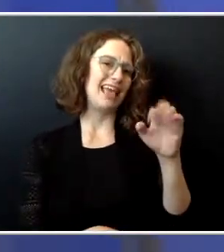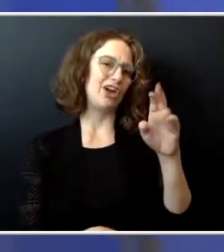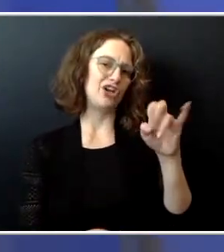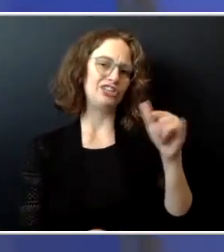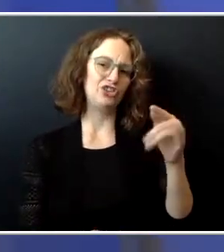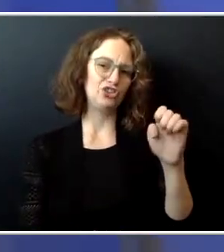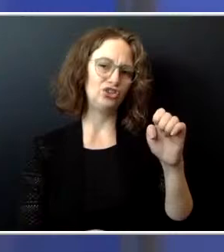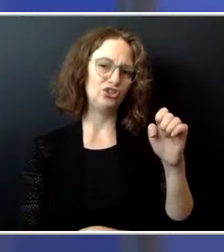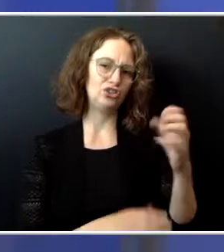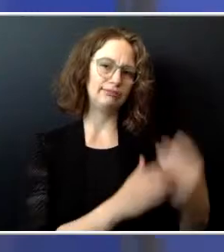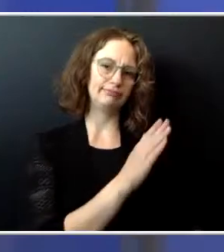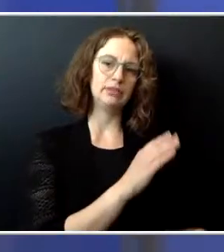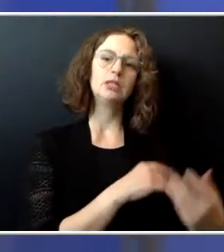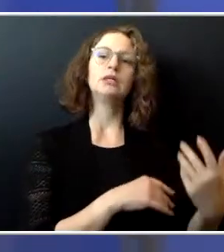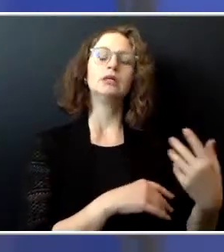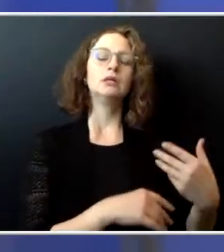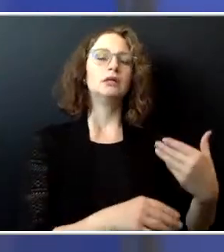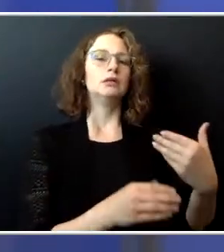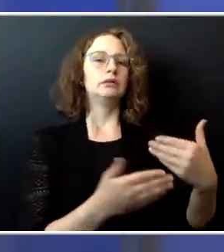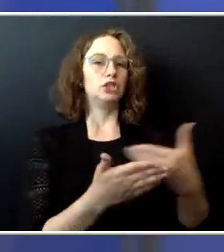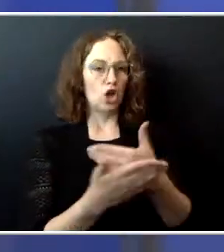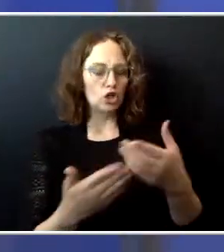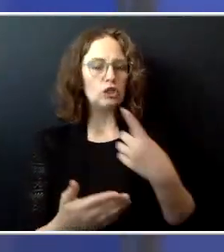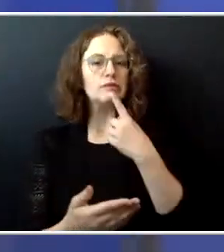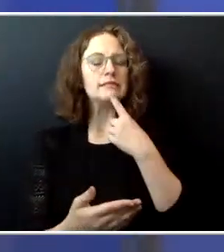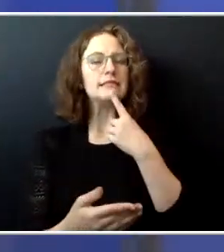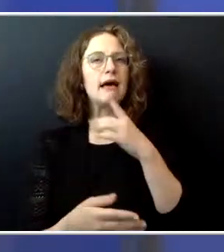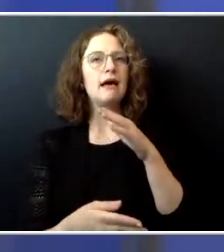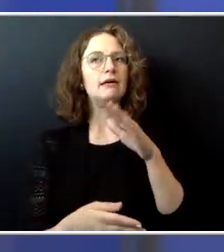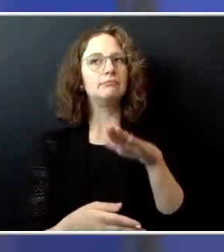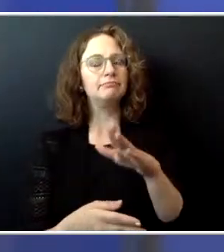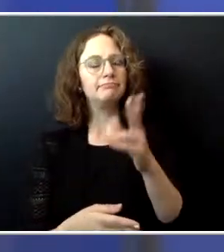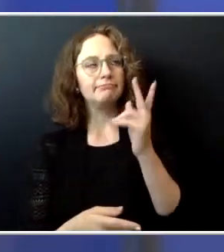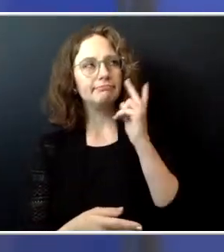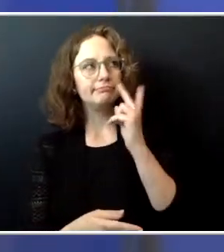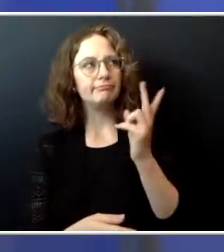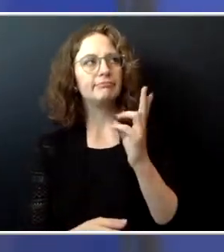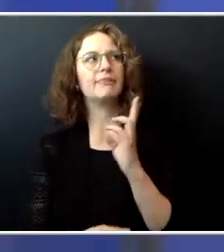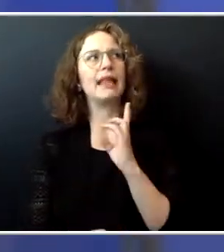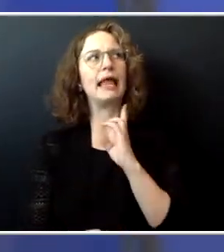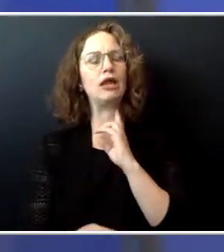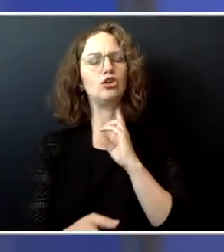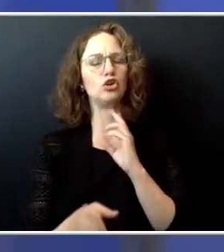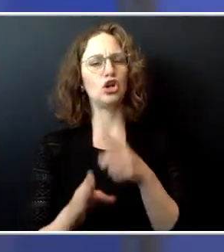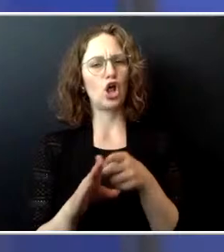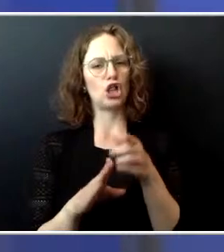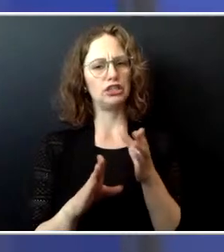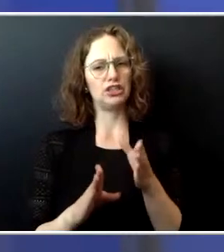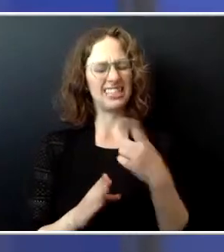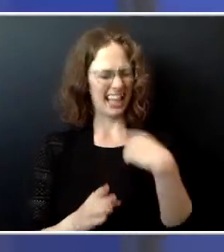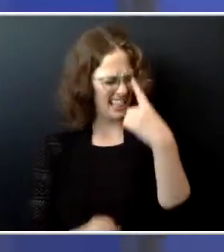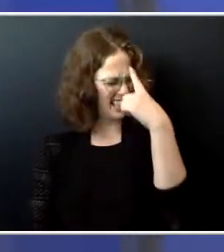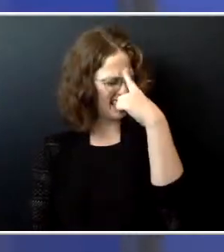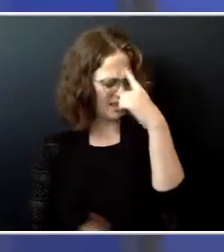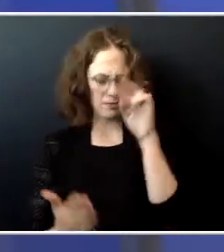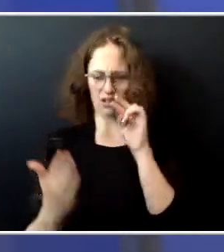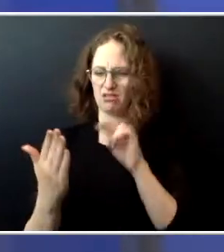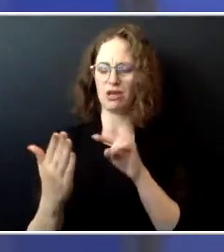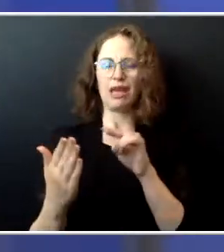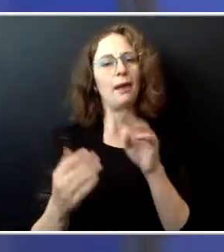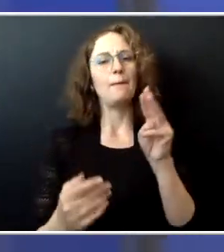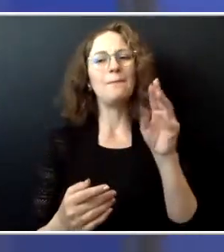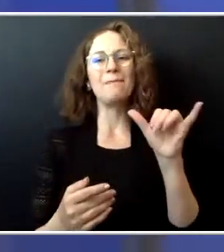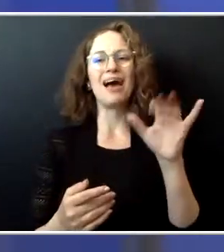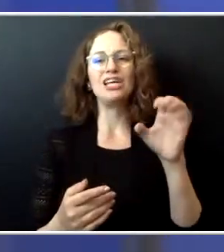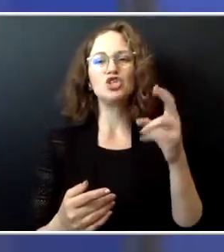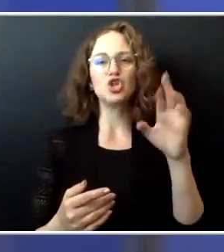an endocrinologist. I can't recall, but when I look in my chart, you can see 2013 and forward that I've